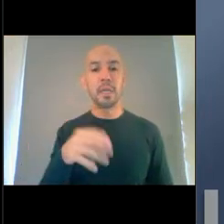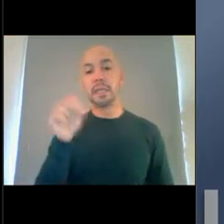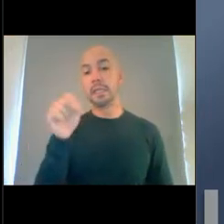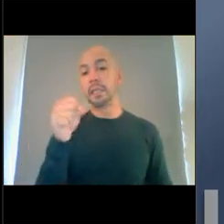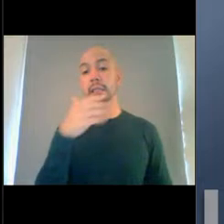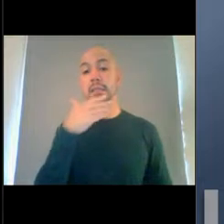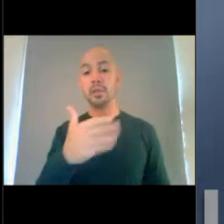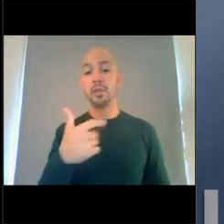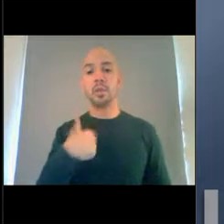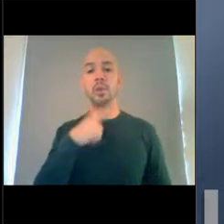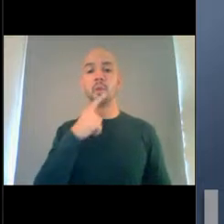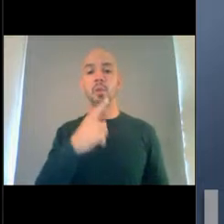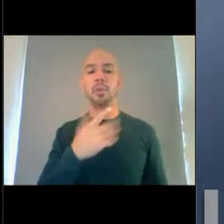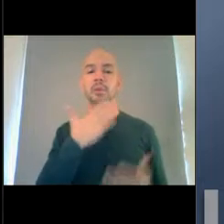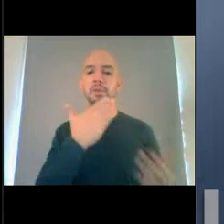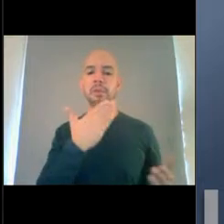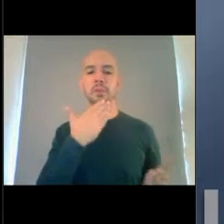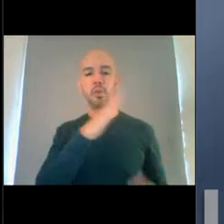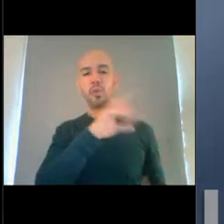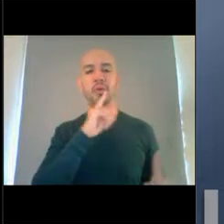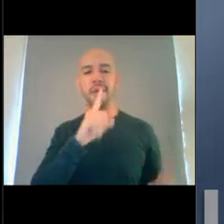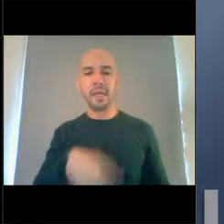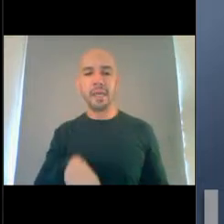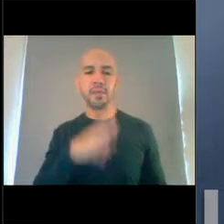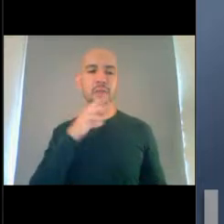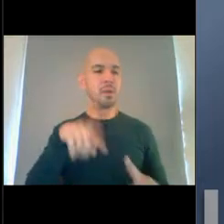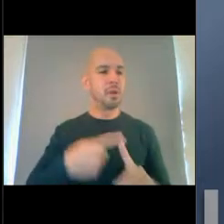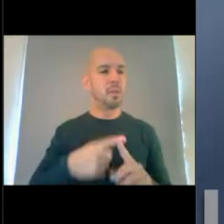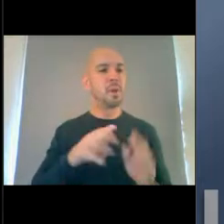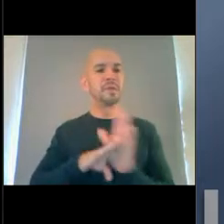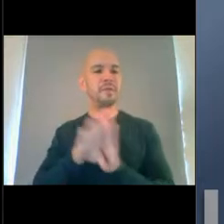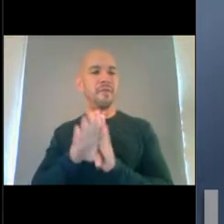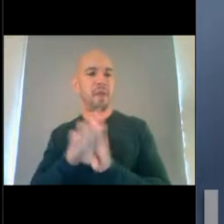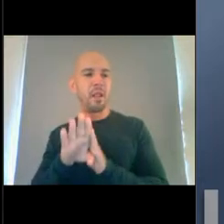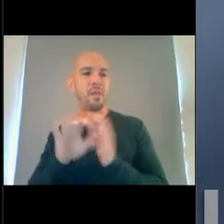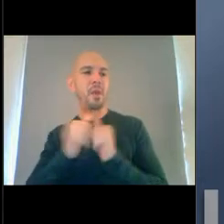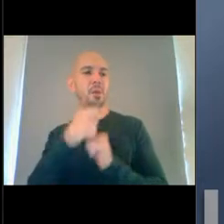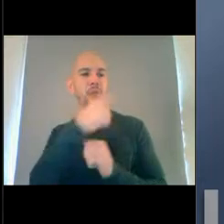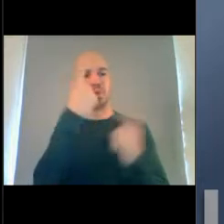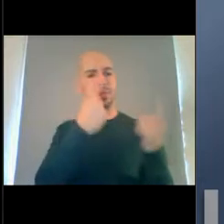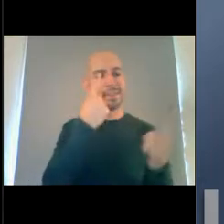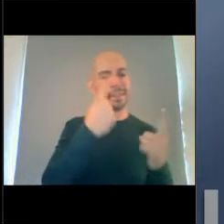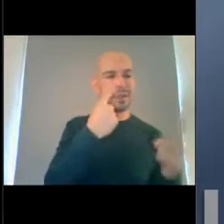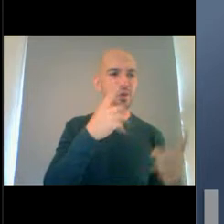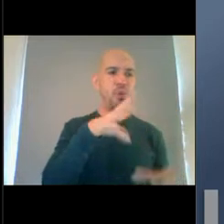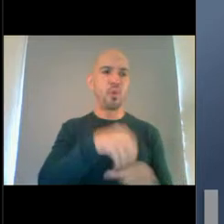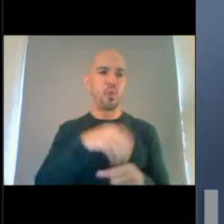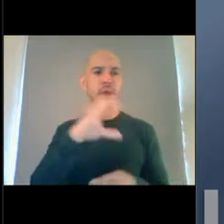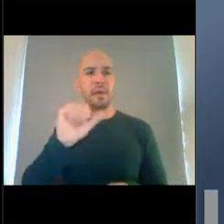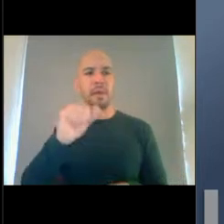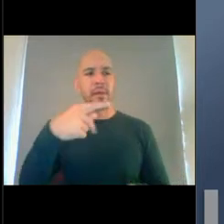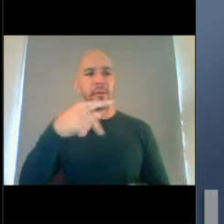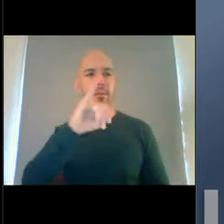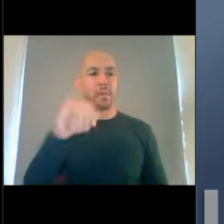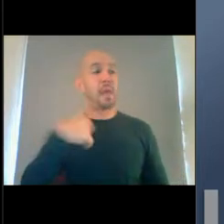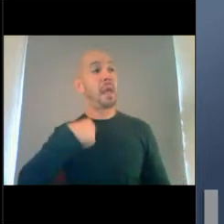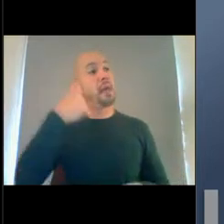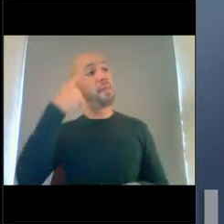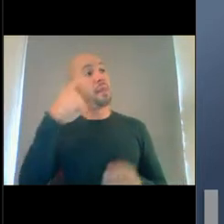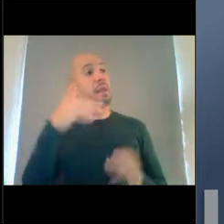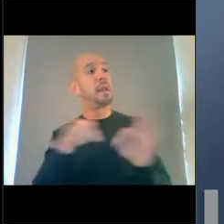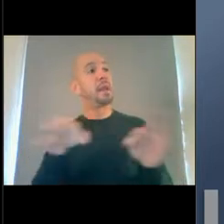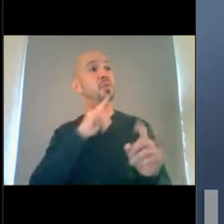i i really appreciate the answer as far as how the development was in consideration consideration capti um i think uh language is important just